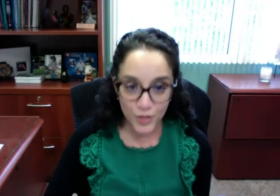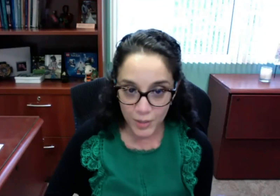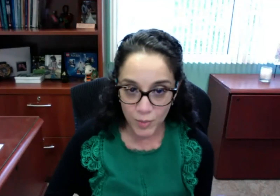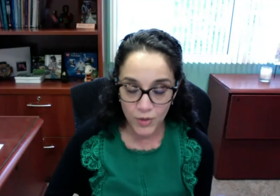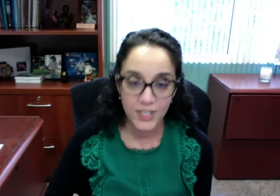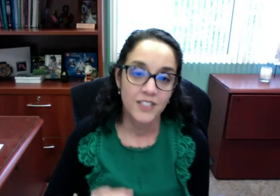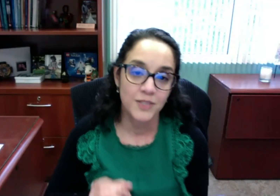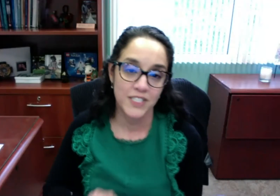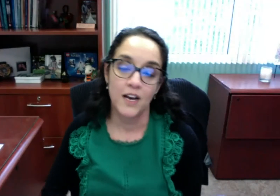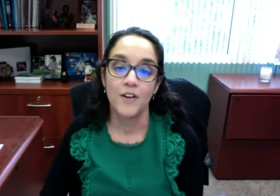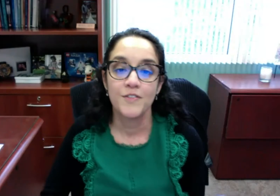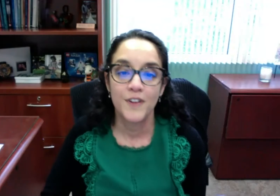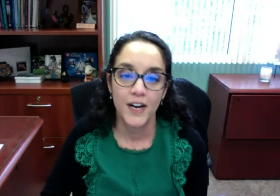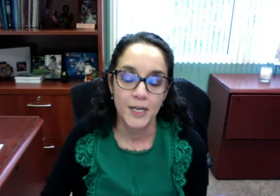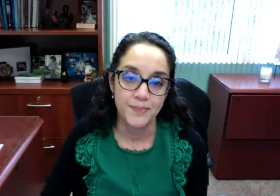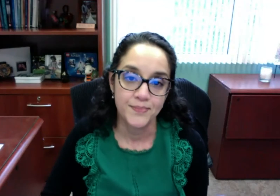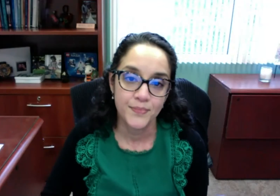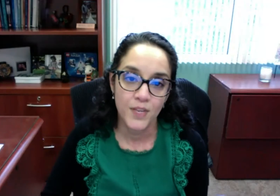know learning remotely has been tough.